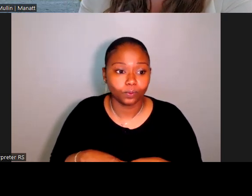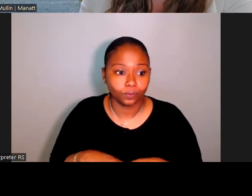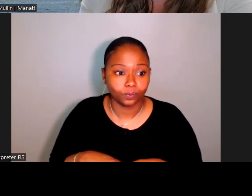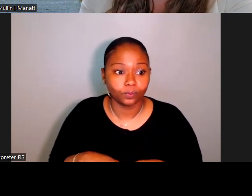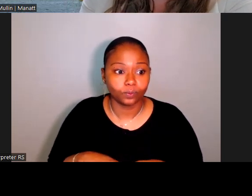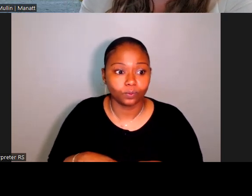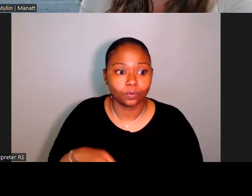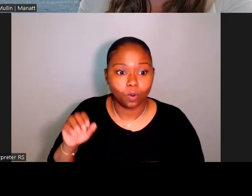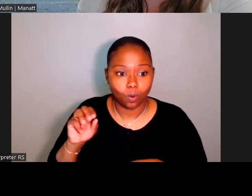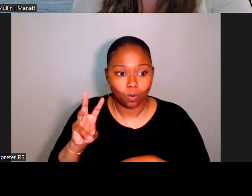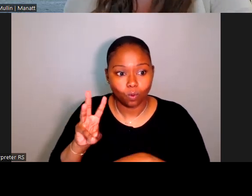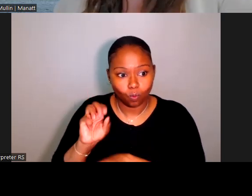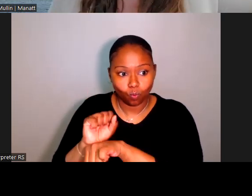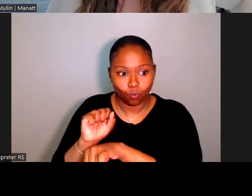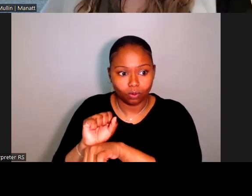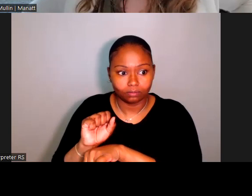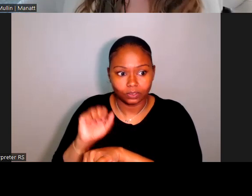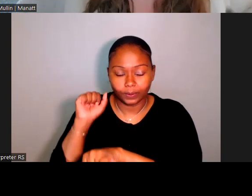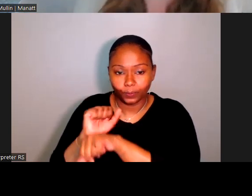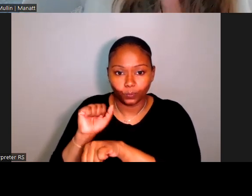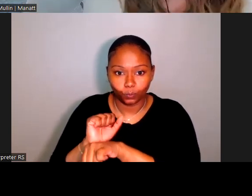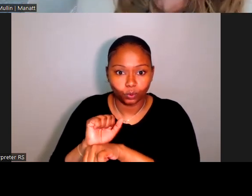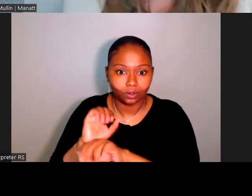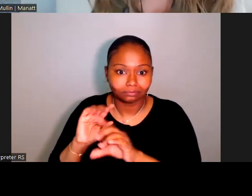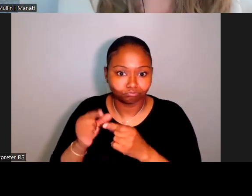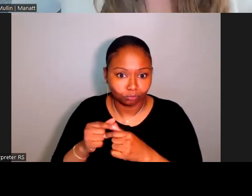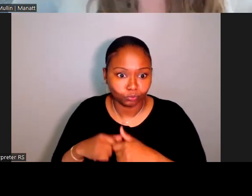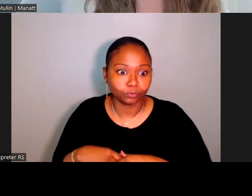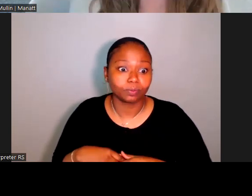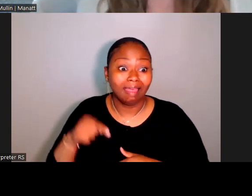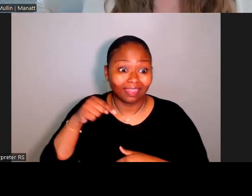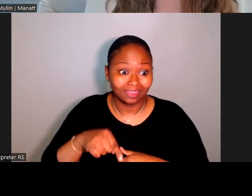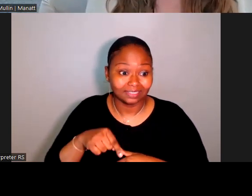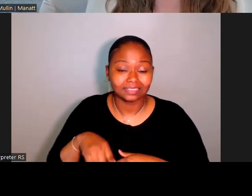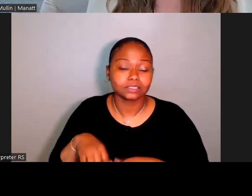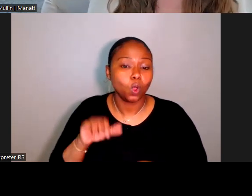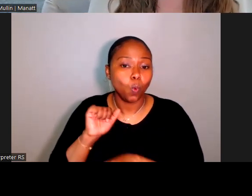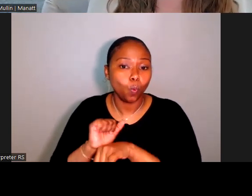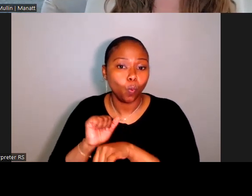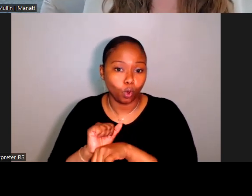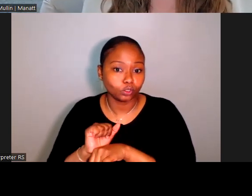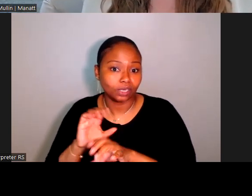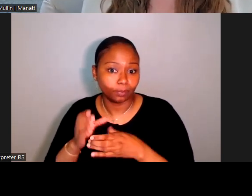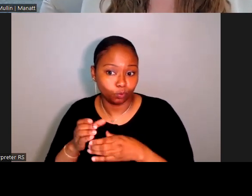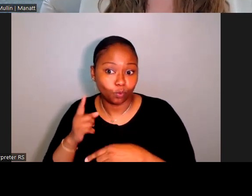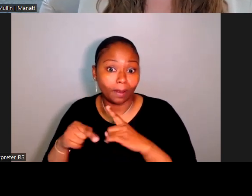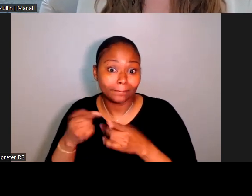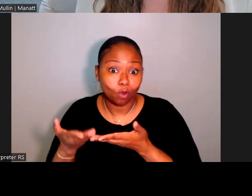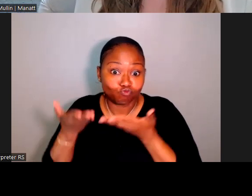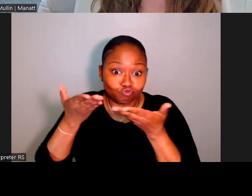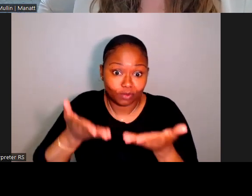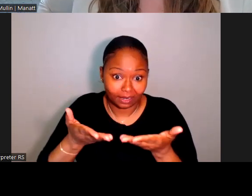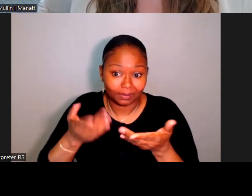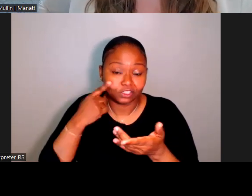is complicated because the font size has gotten much smaller. This is now workshopping a recommendation about